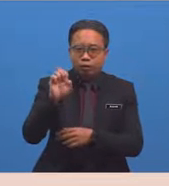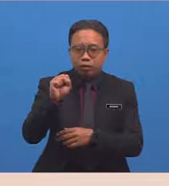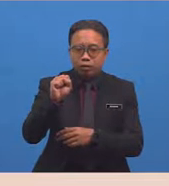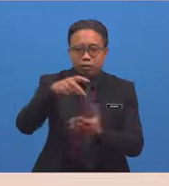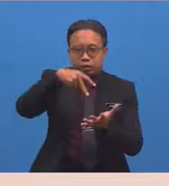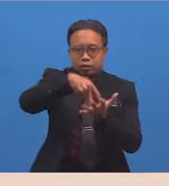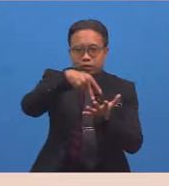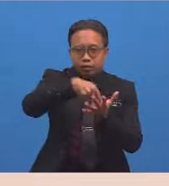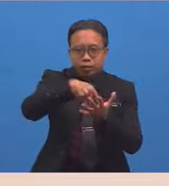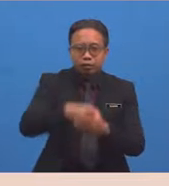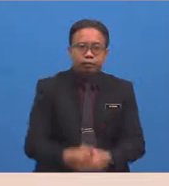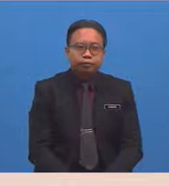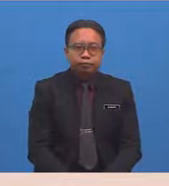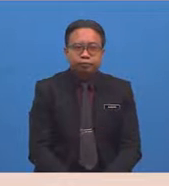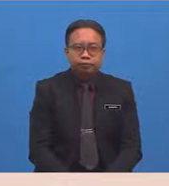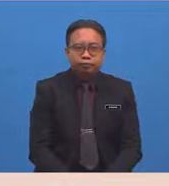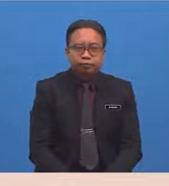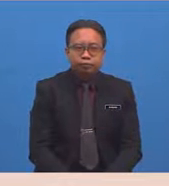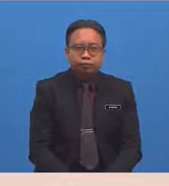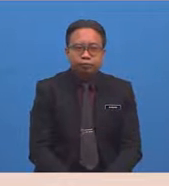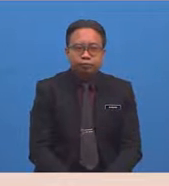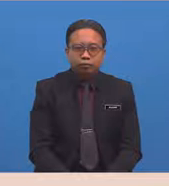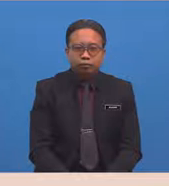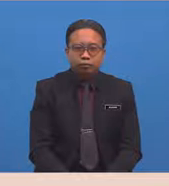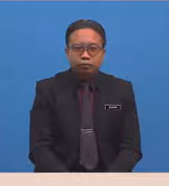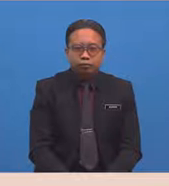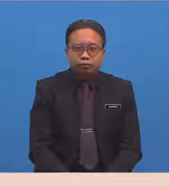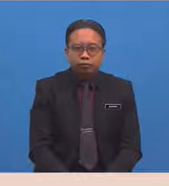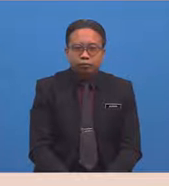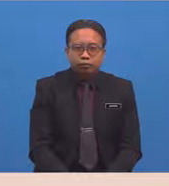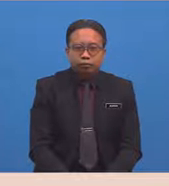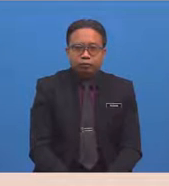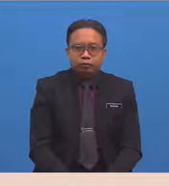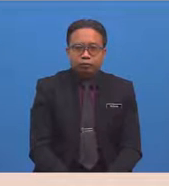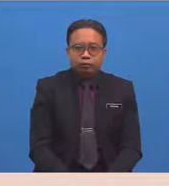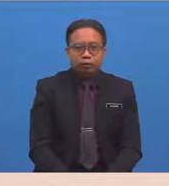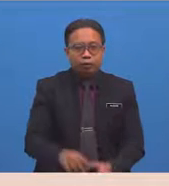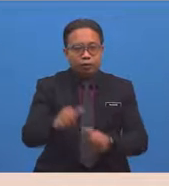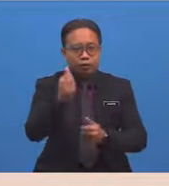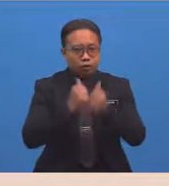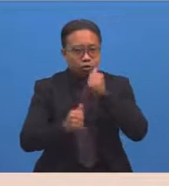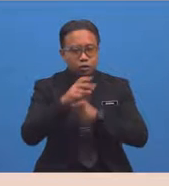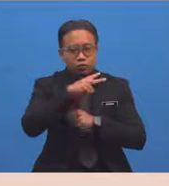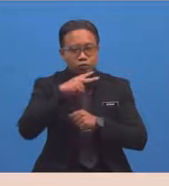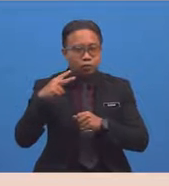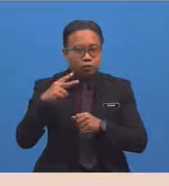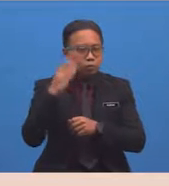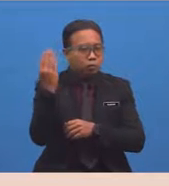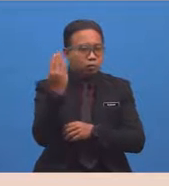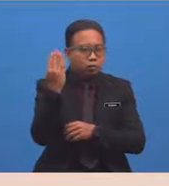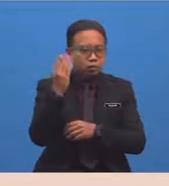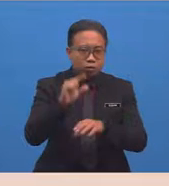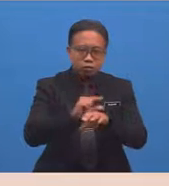stands. And if you notice, all of these action verbs are very, very common.